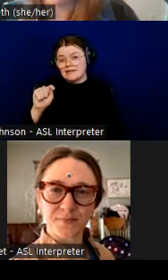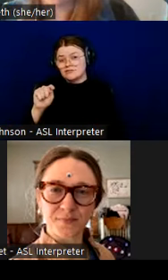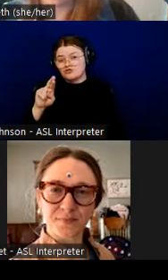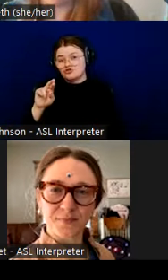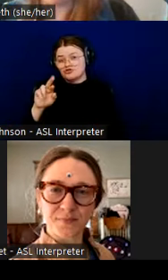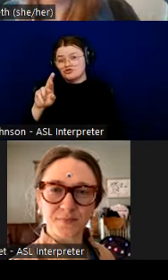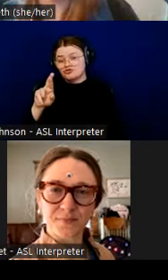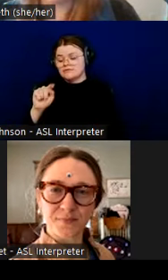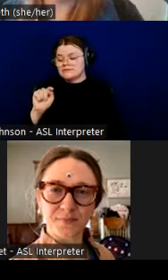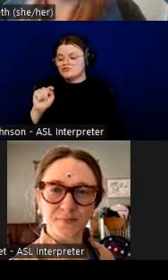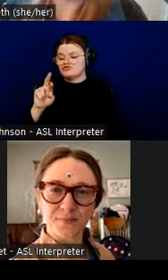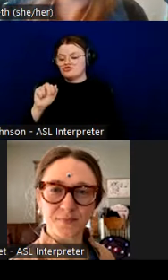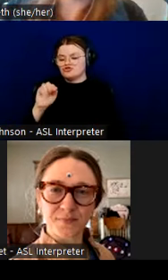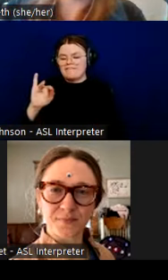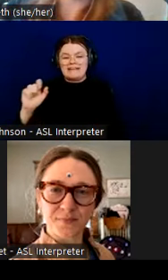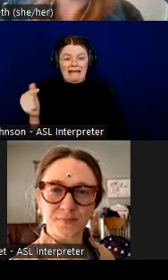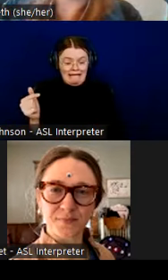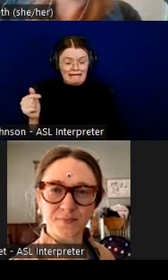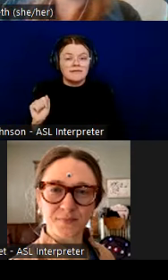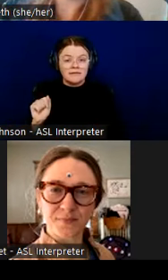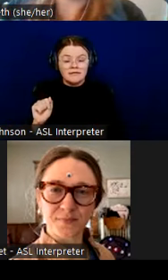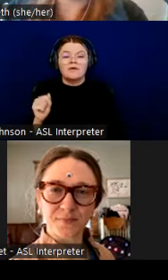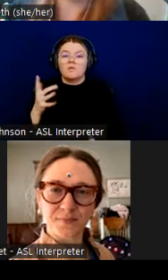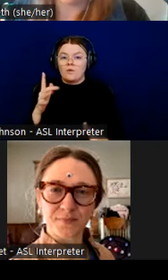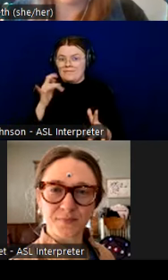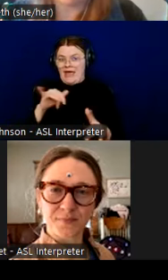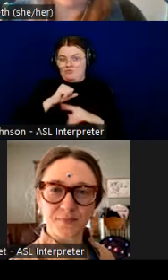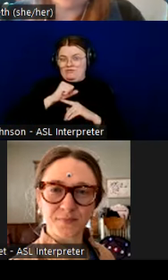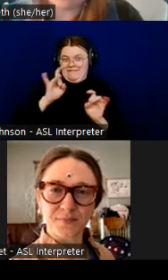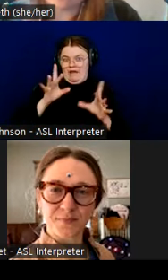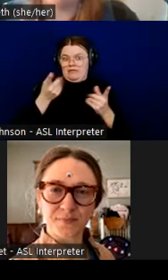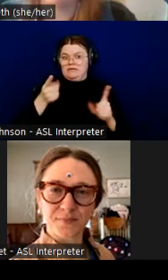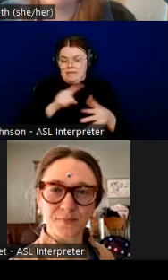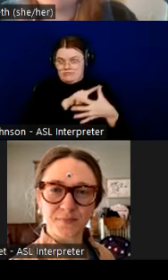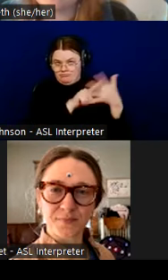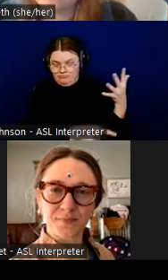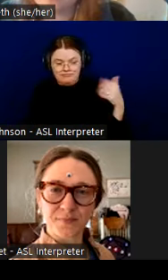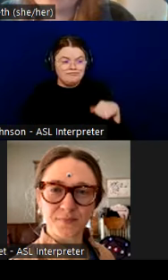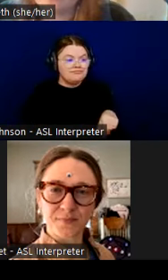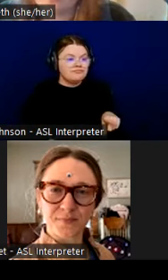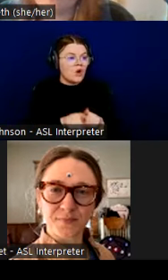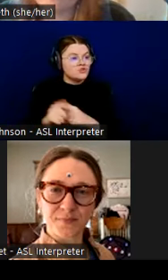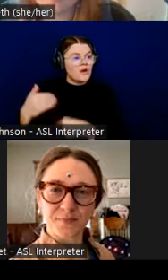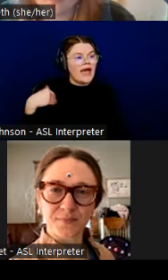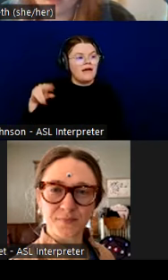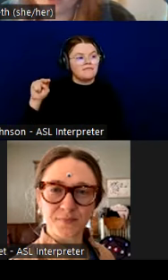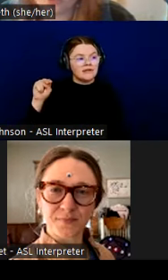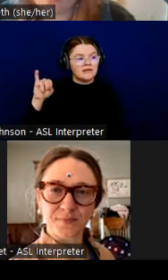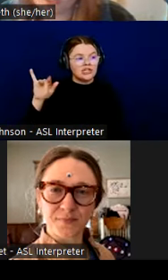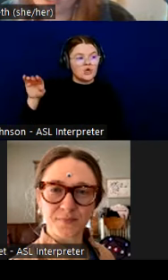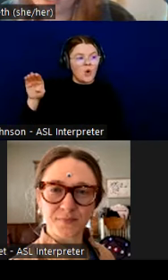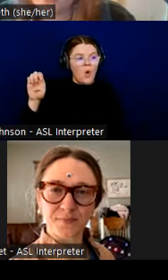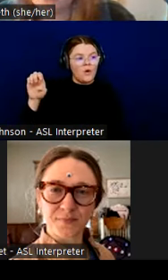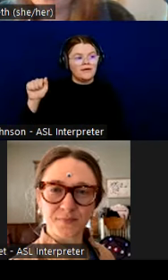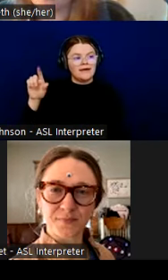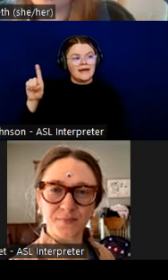Adimondo, who was convicted in 2018 of killing